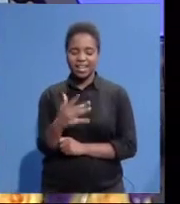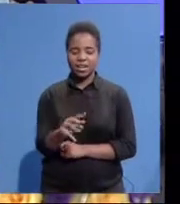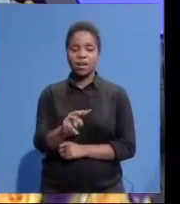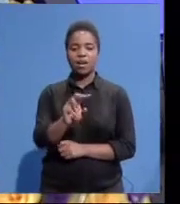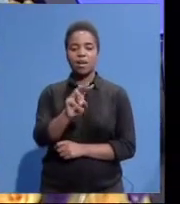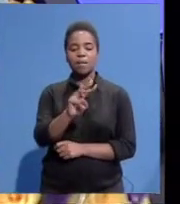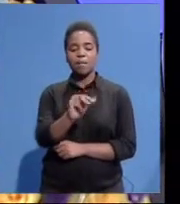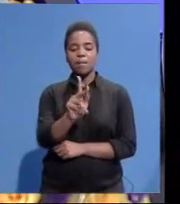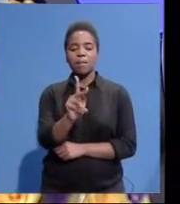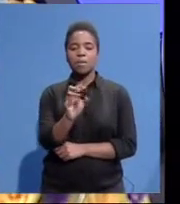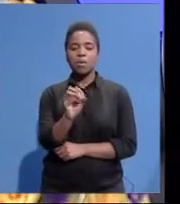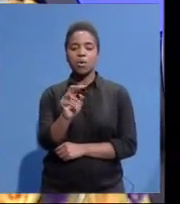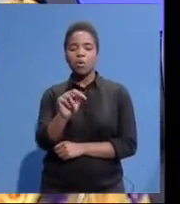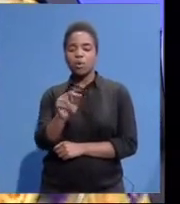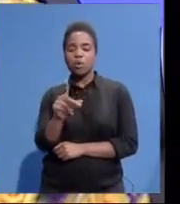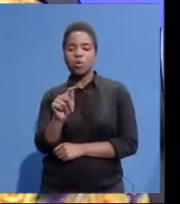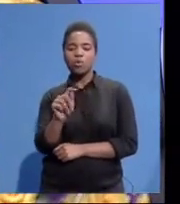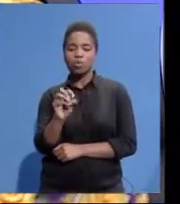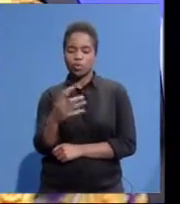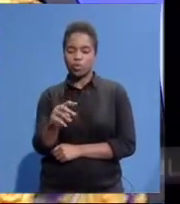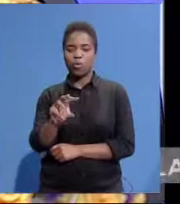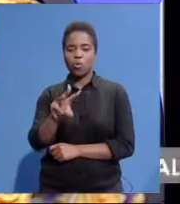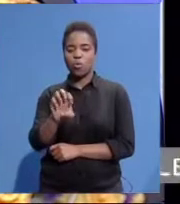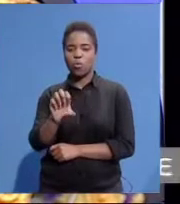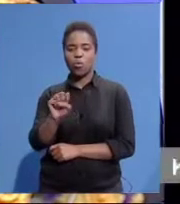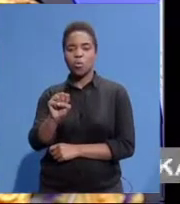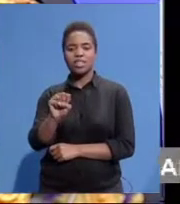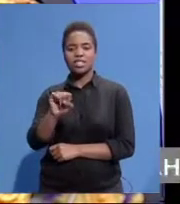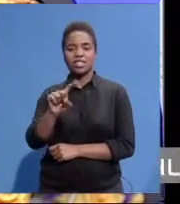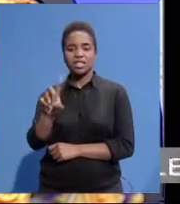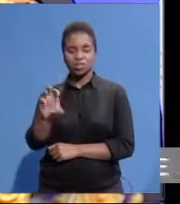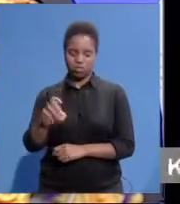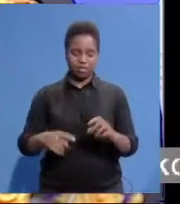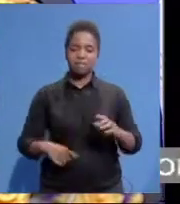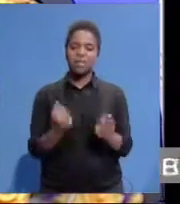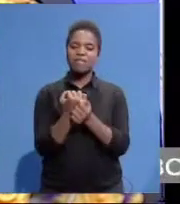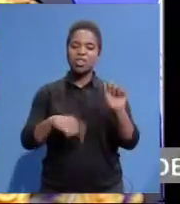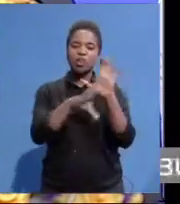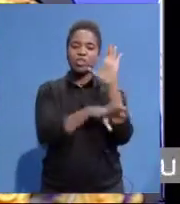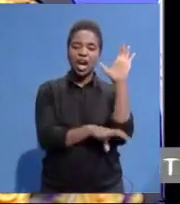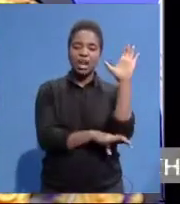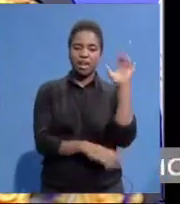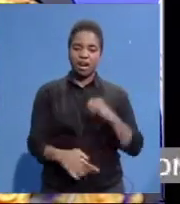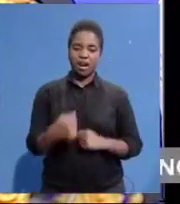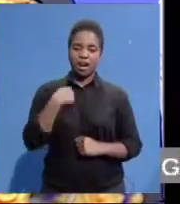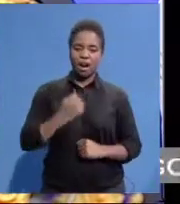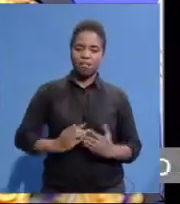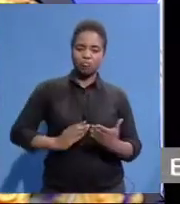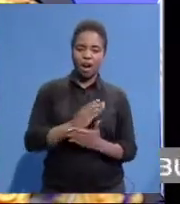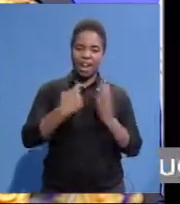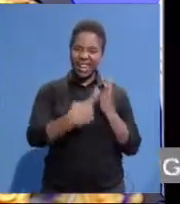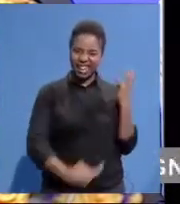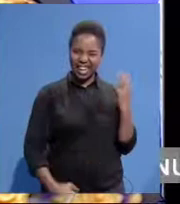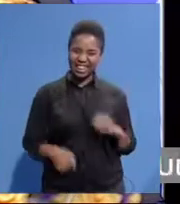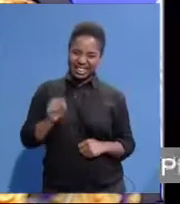the campaigning of towards the consolidation of Freedom Charter, and all those programs. So that's where Nelson Mandela played a major